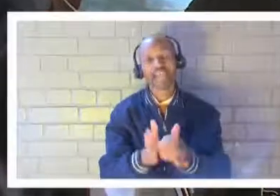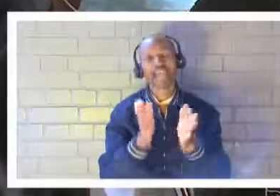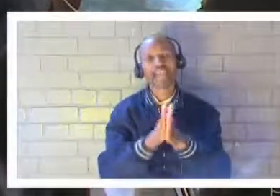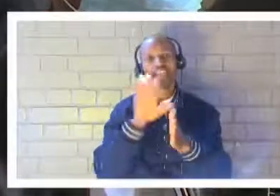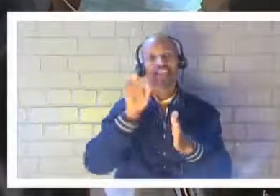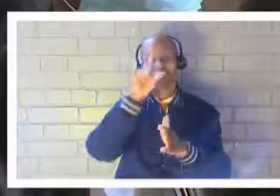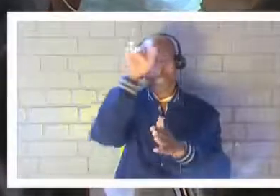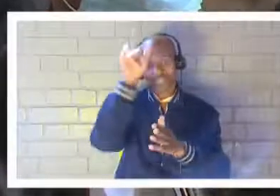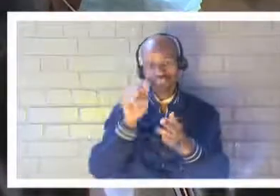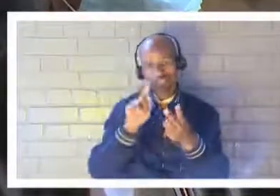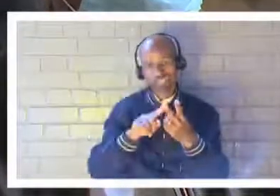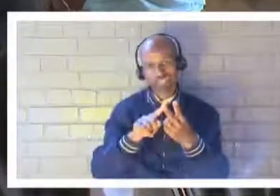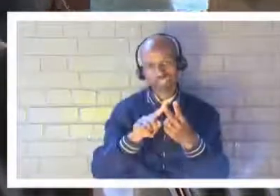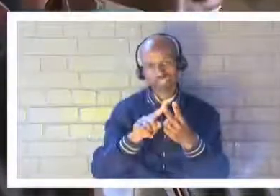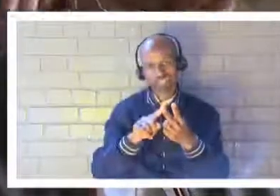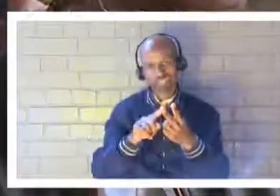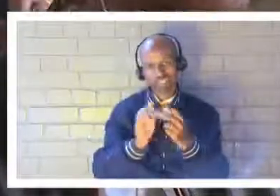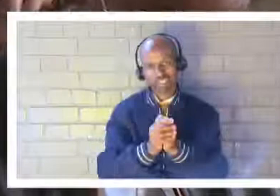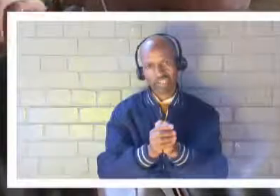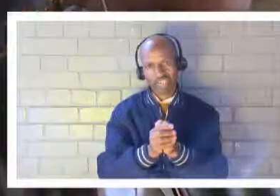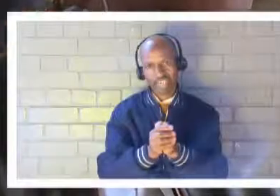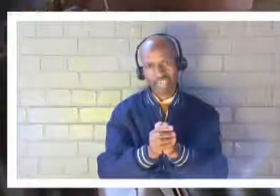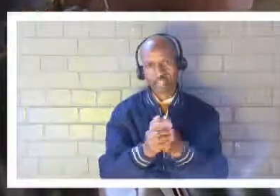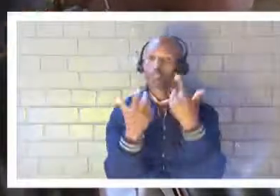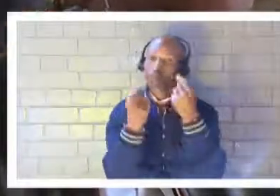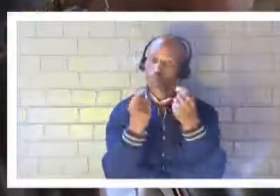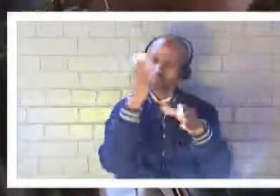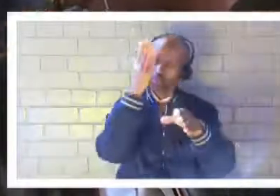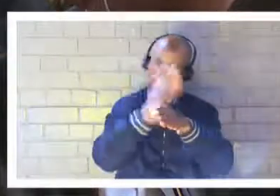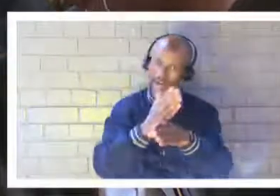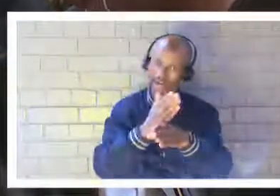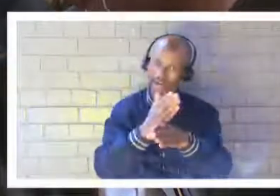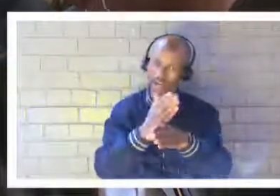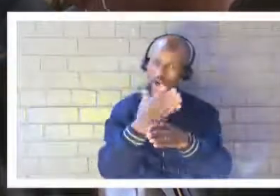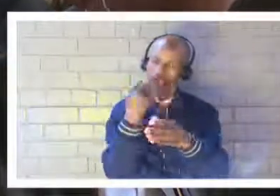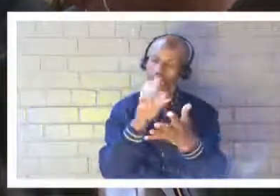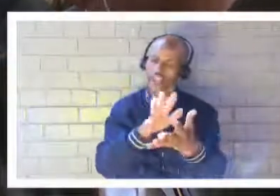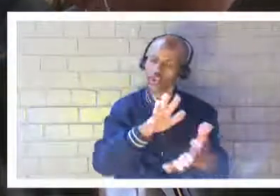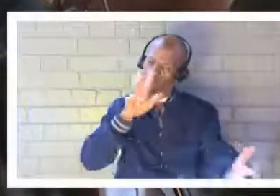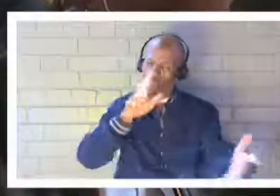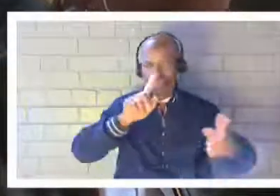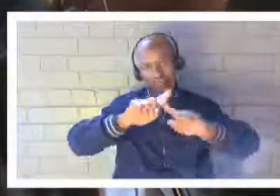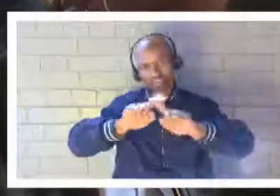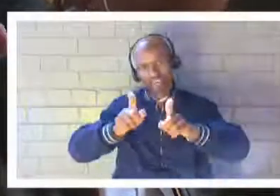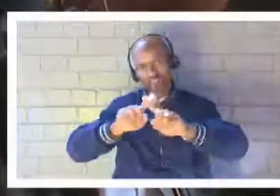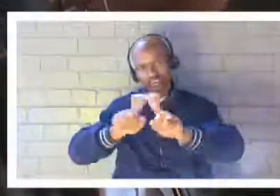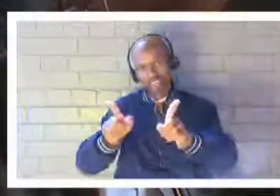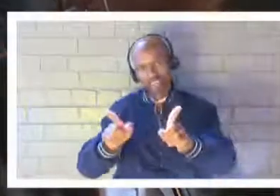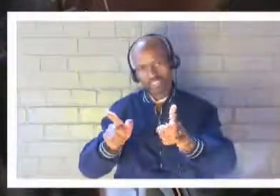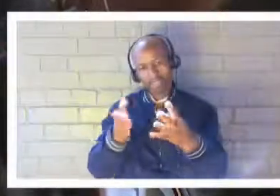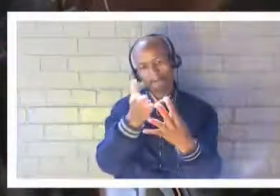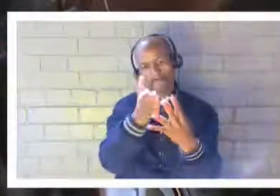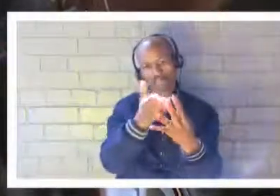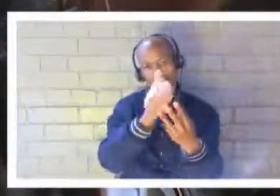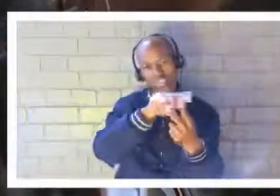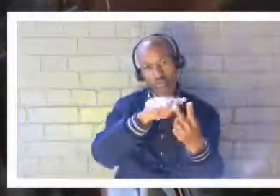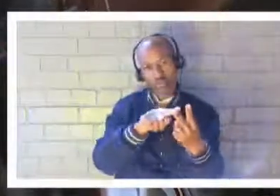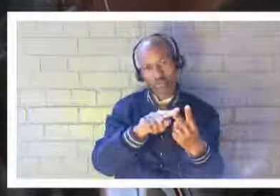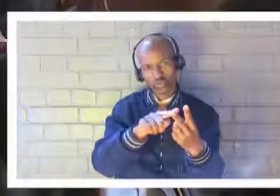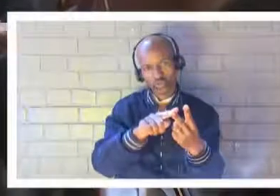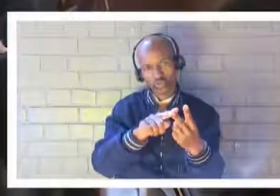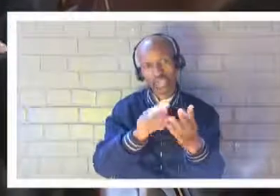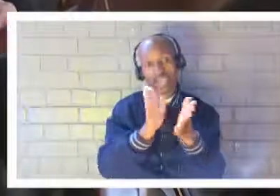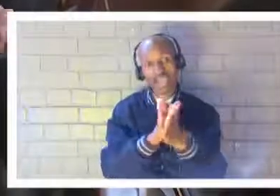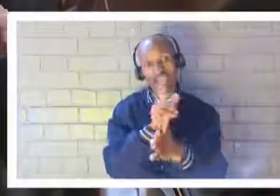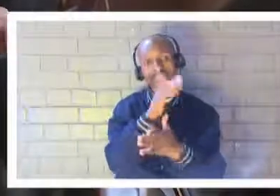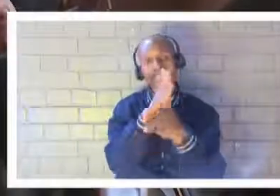the capacity of actually doing the work. There's a huge difference between that.